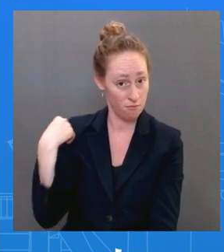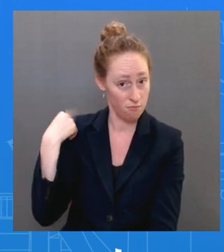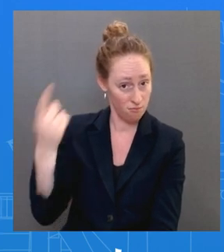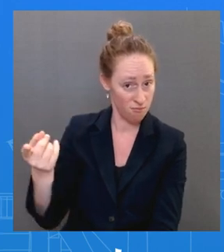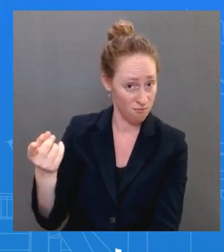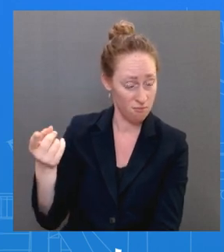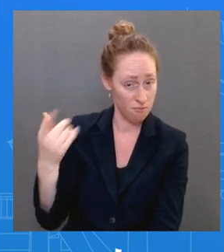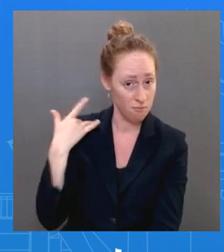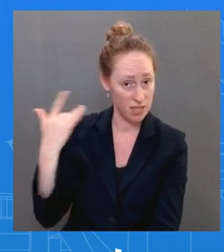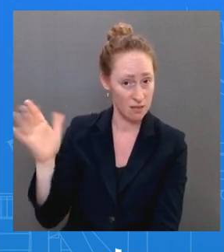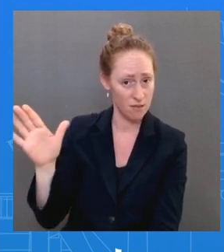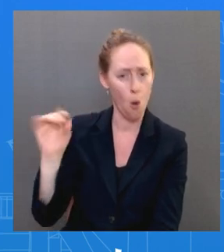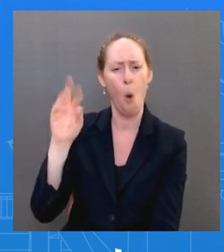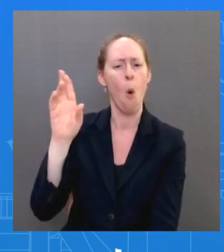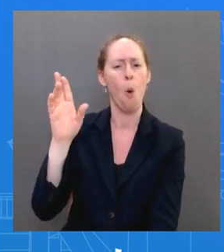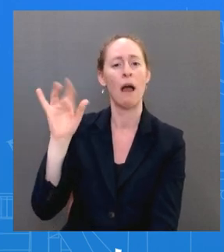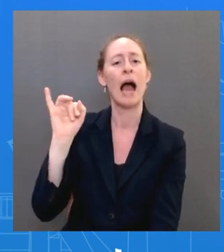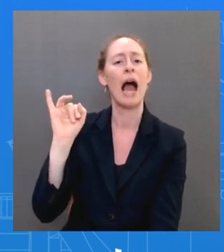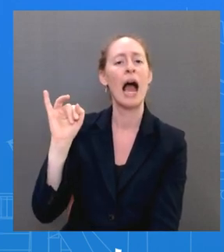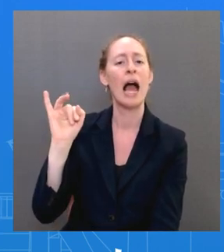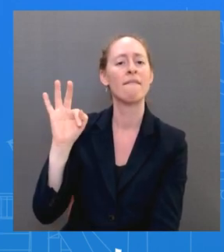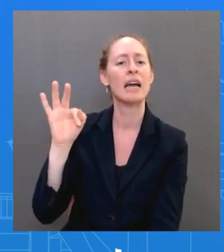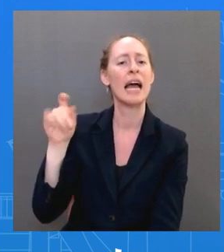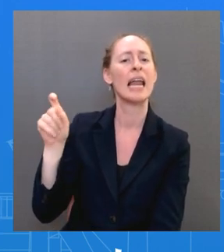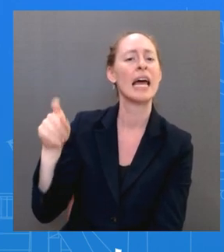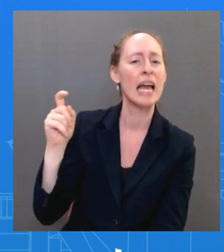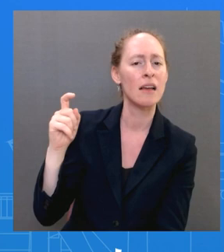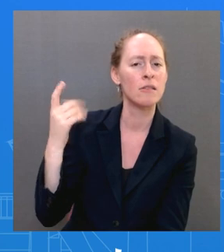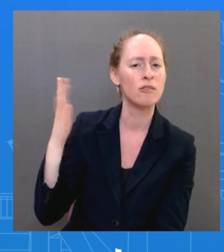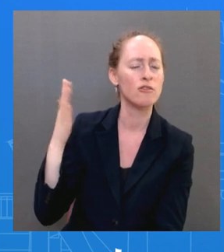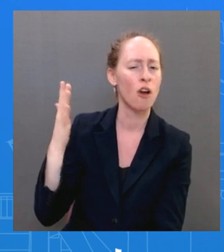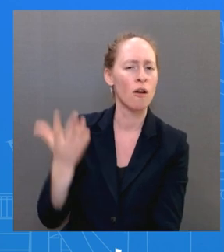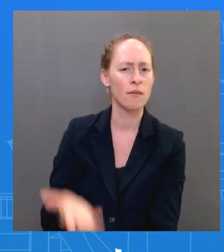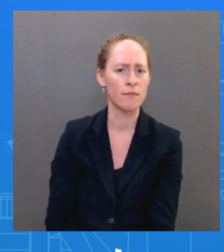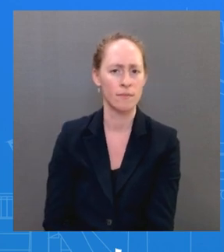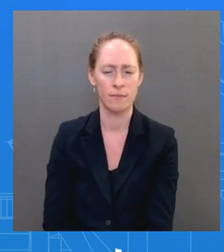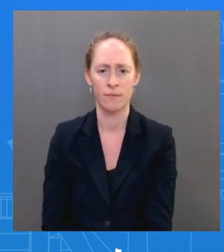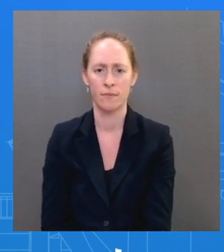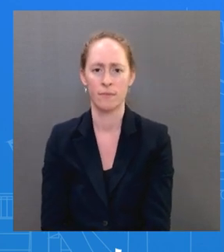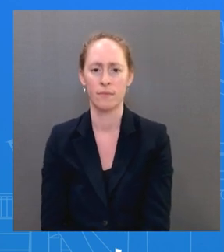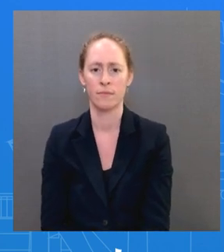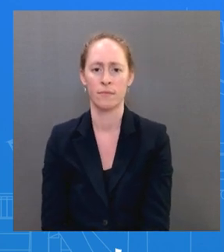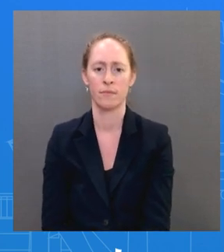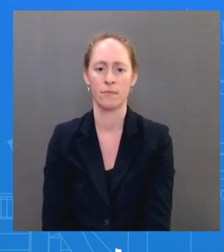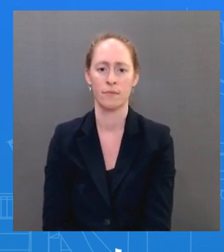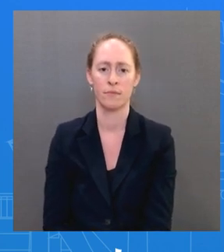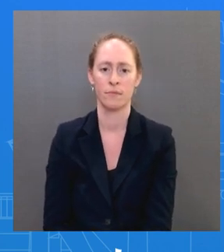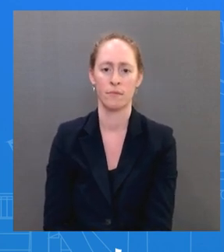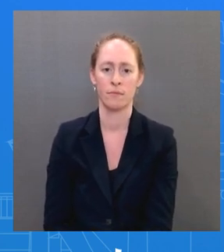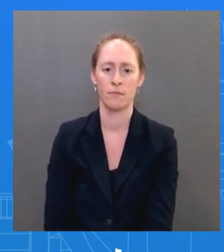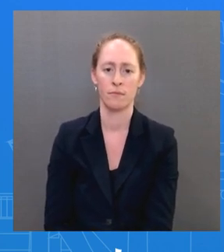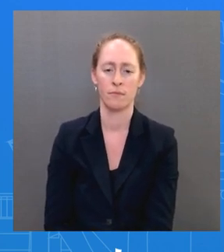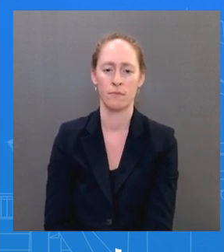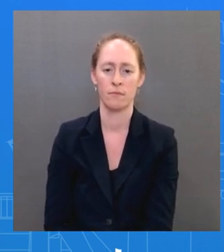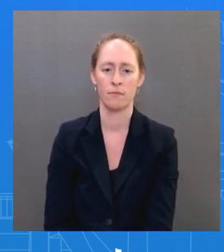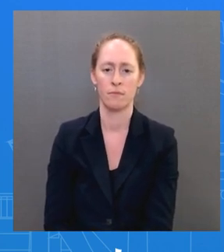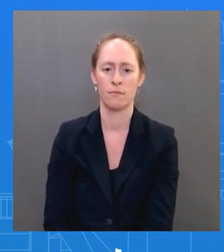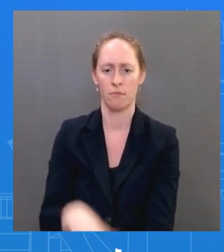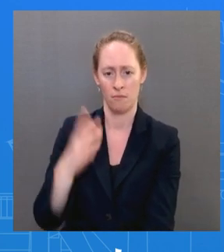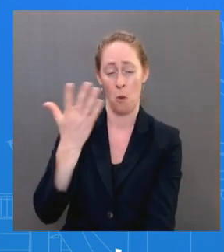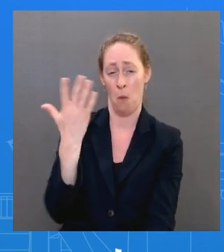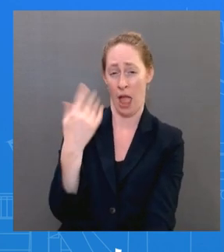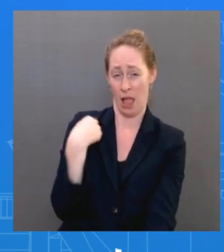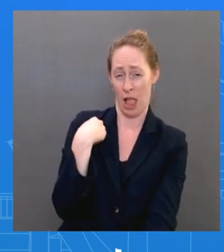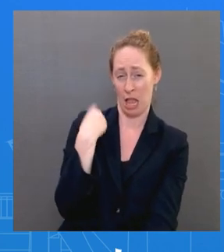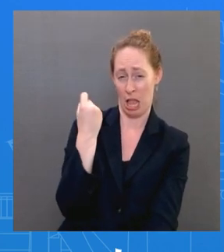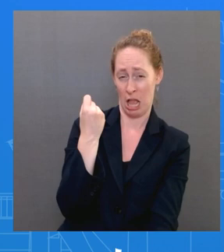Yeah. What I understand is that he has used it a couple of times in the last, since testing positive. He's got, as you may have heard, he's